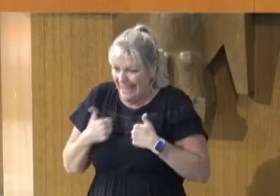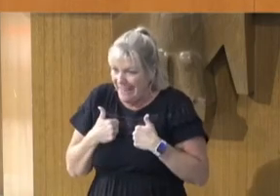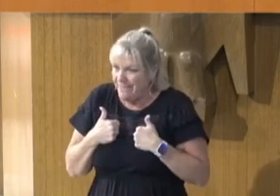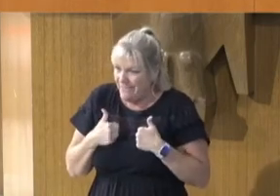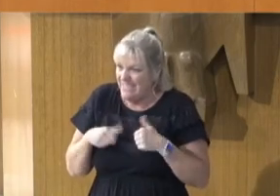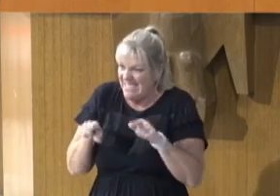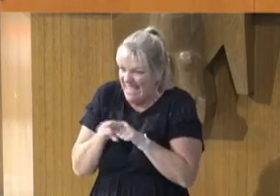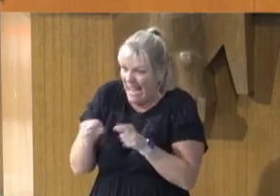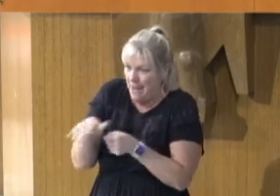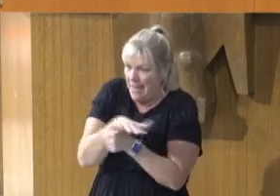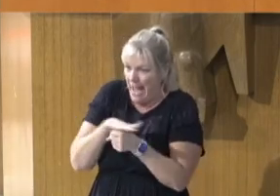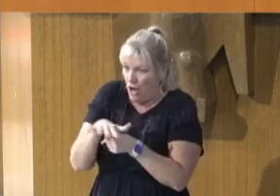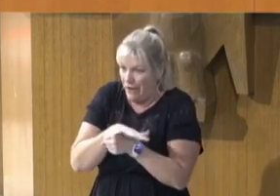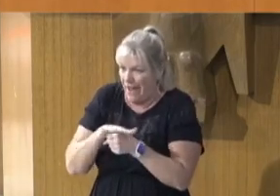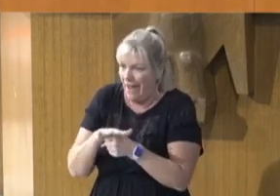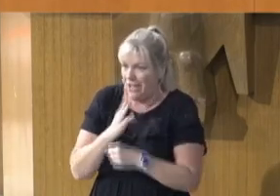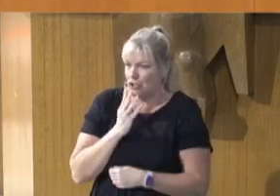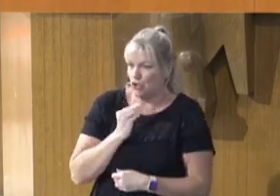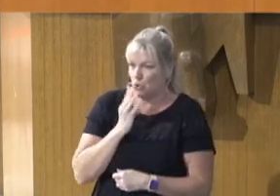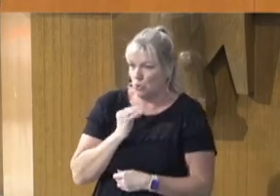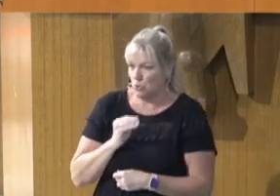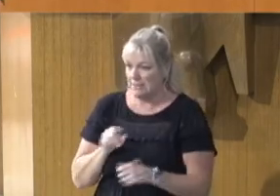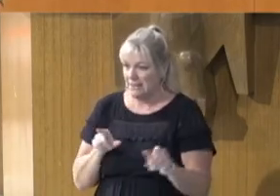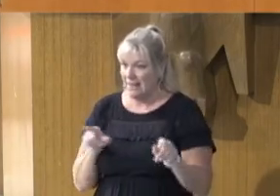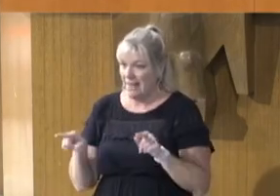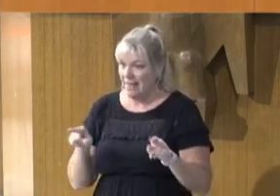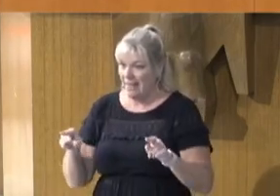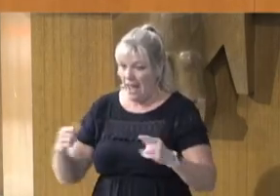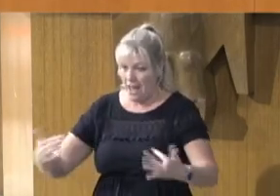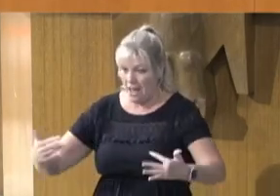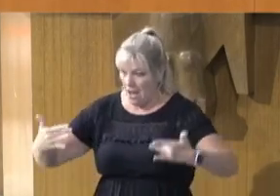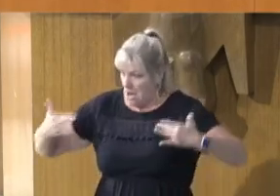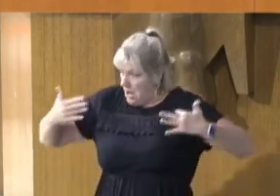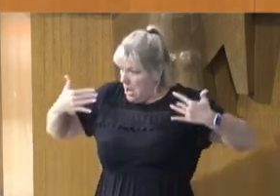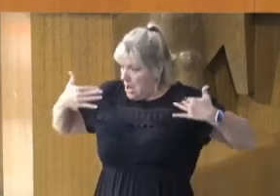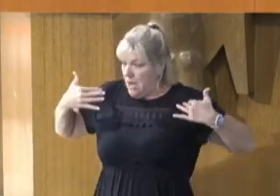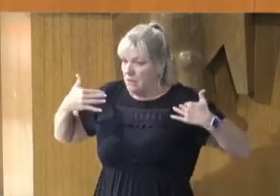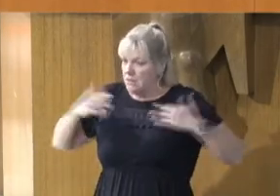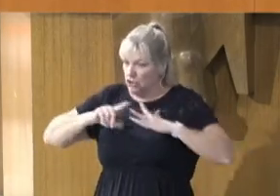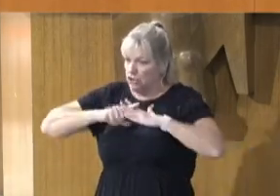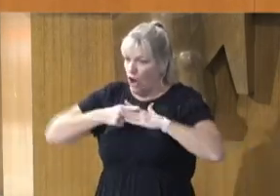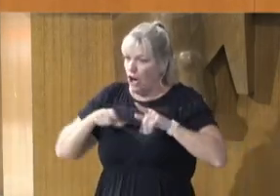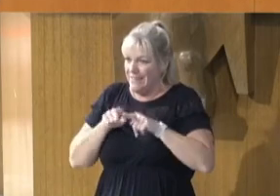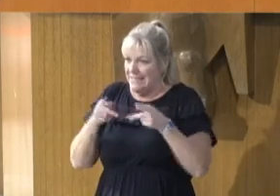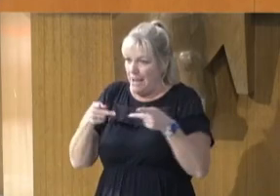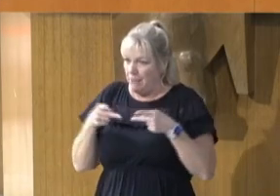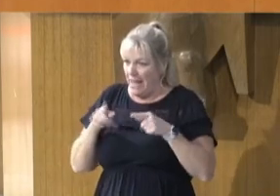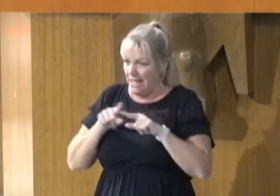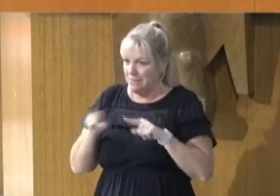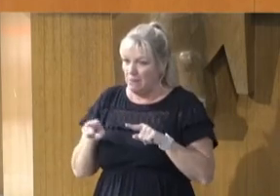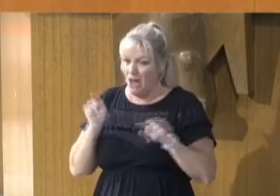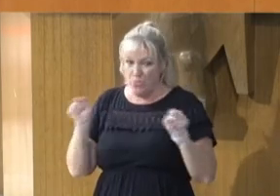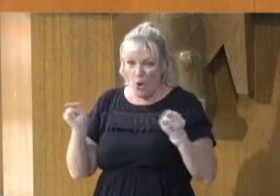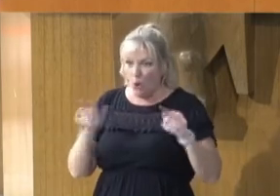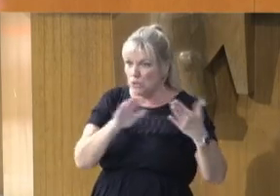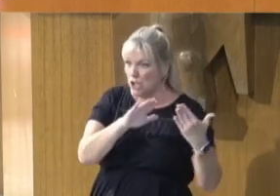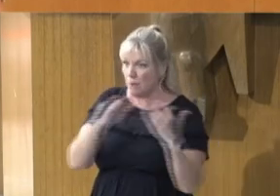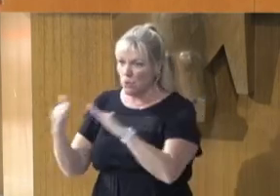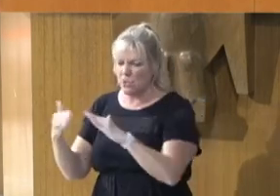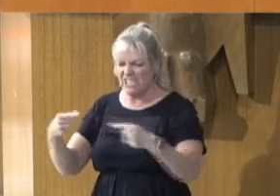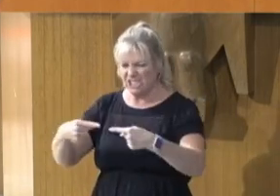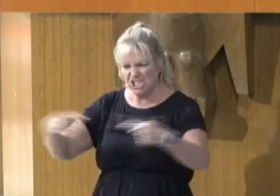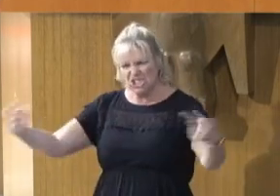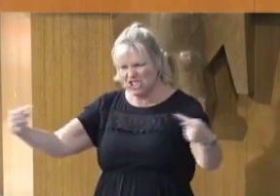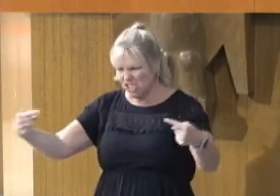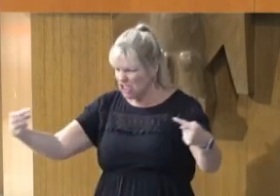Samaritanism and Judaism share a common origin in Israel, but the rift between the two communities had already been growing for